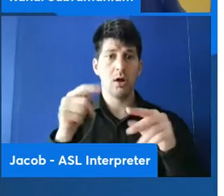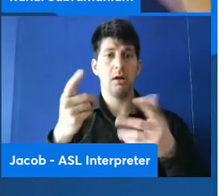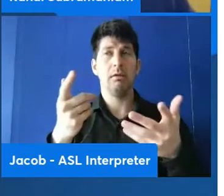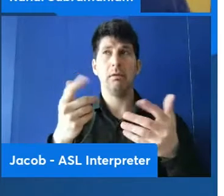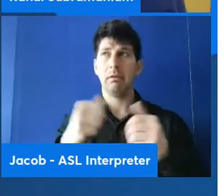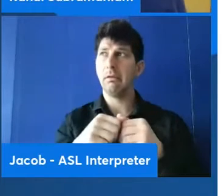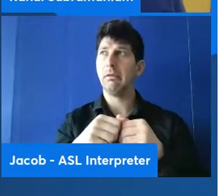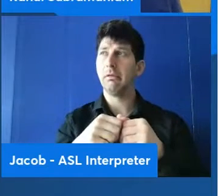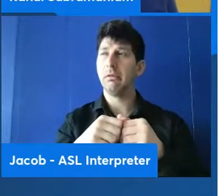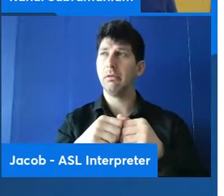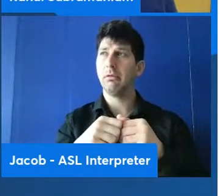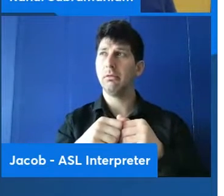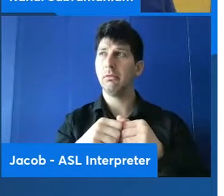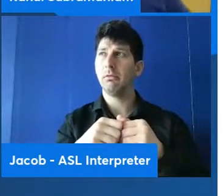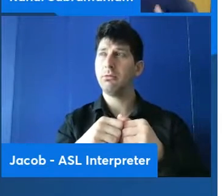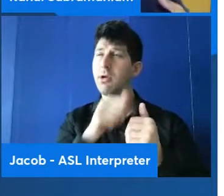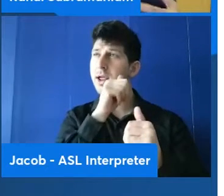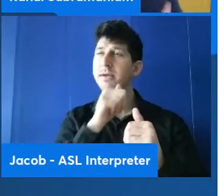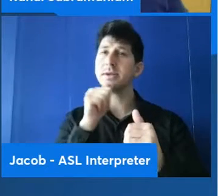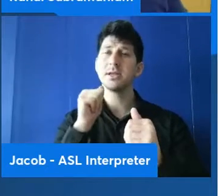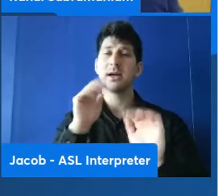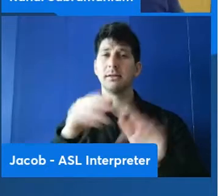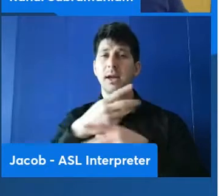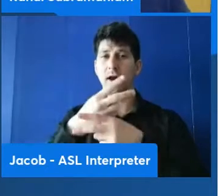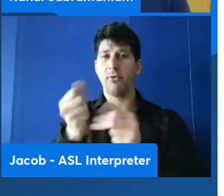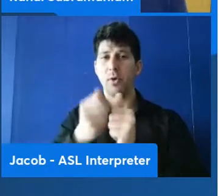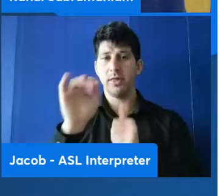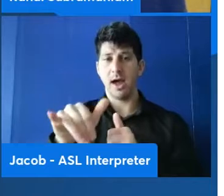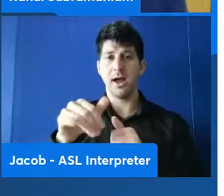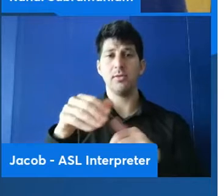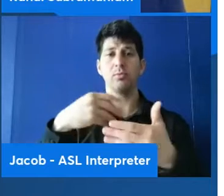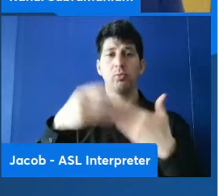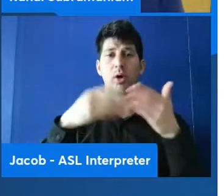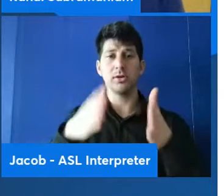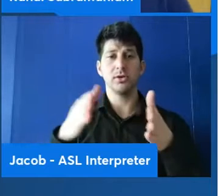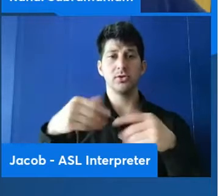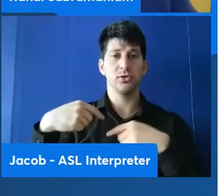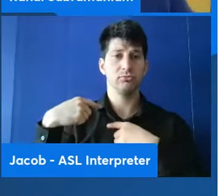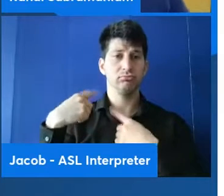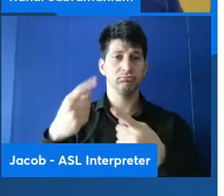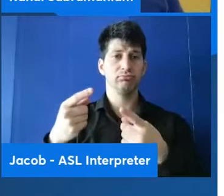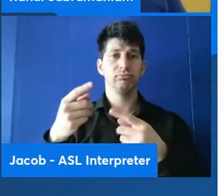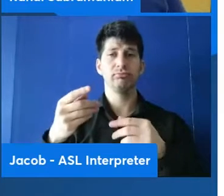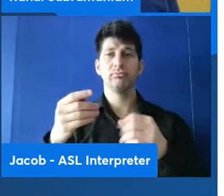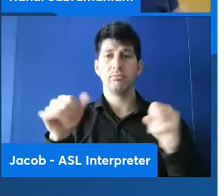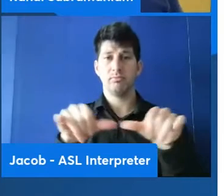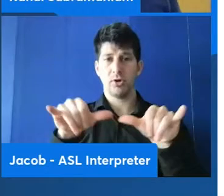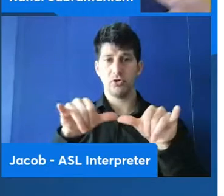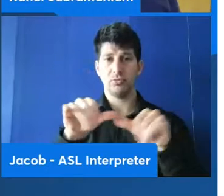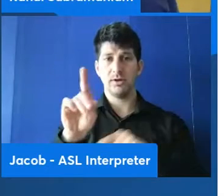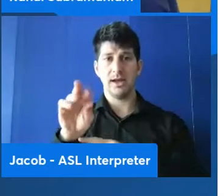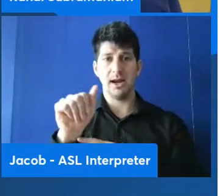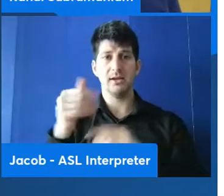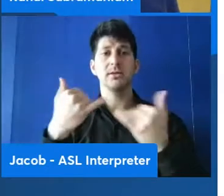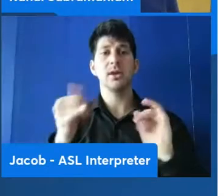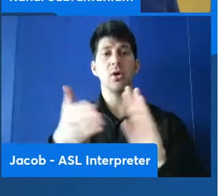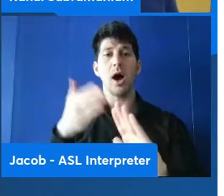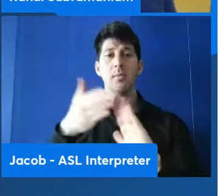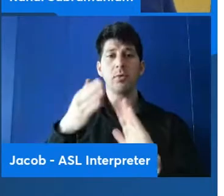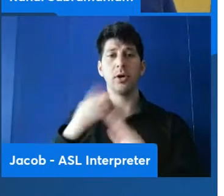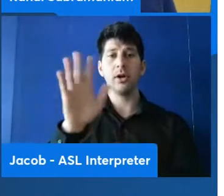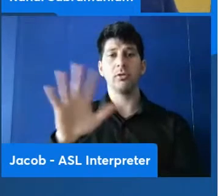really pushing the envelope on these processors. From all of our benchmark data appear to be still operating at about